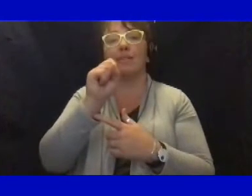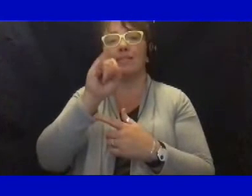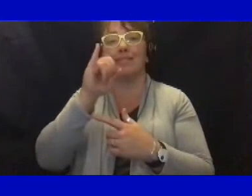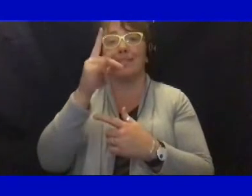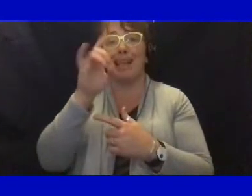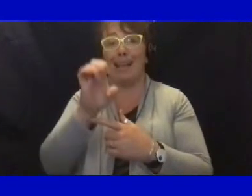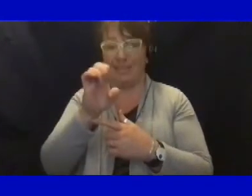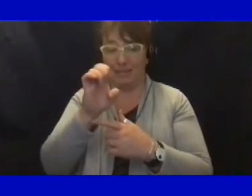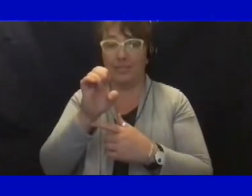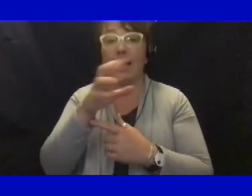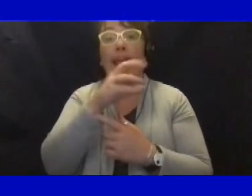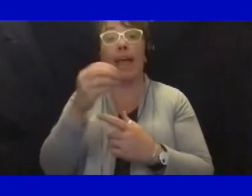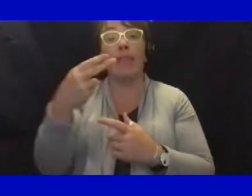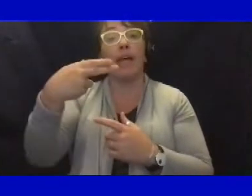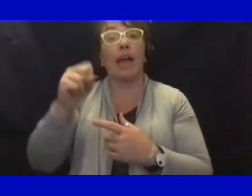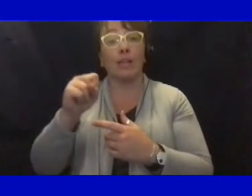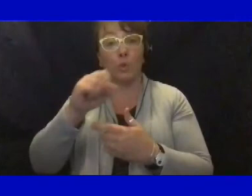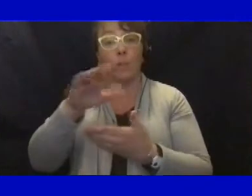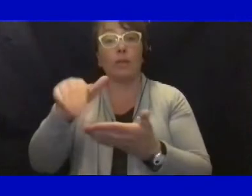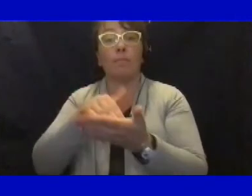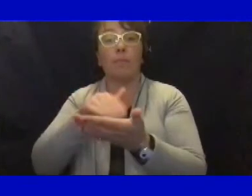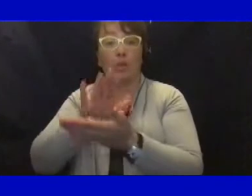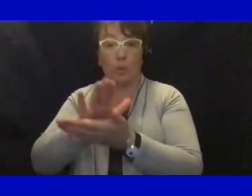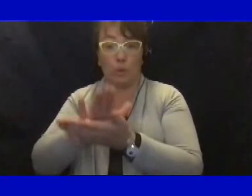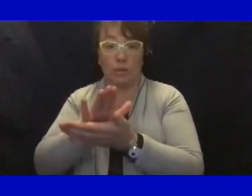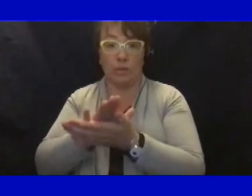high school and the middle school off of Cougar Road.